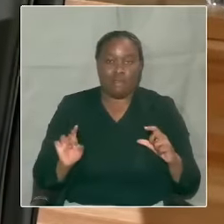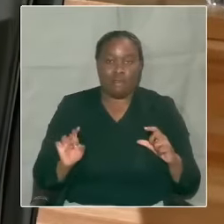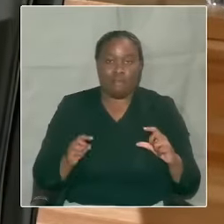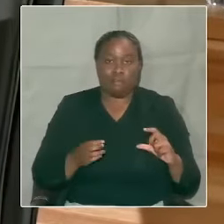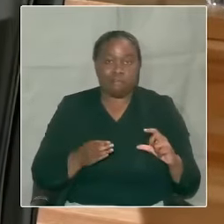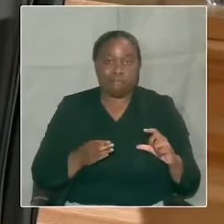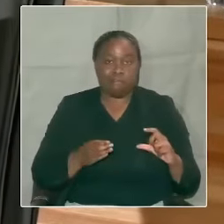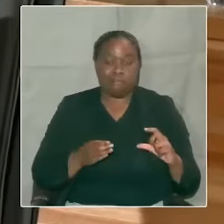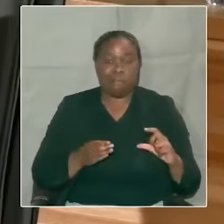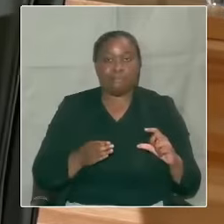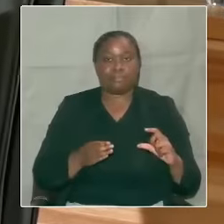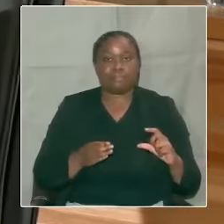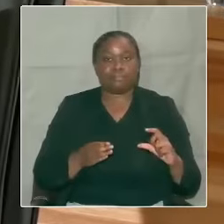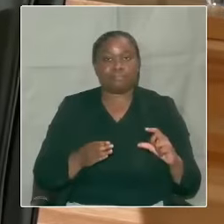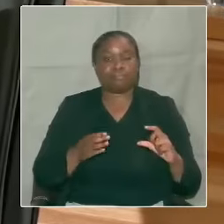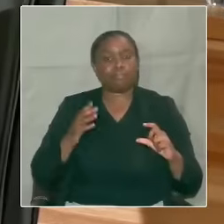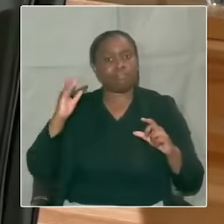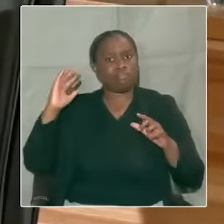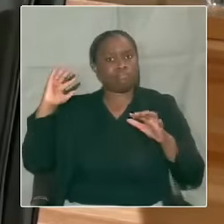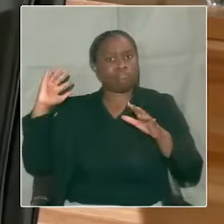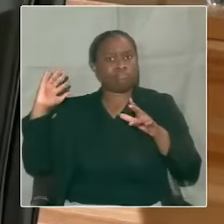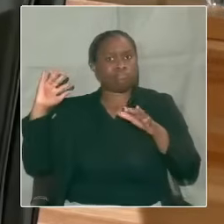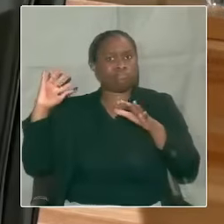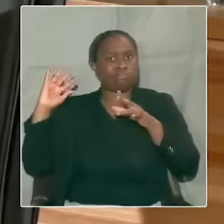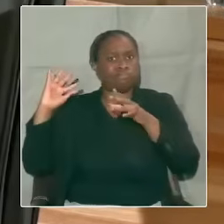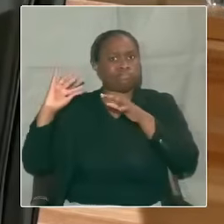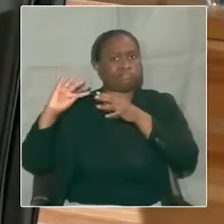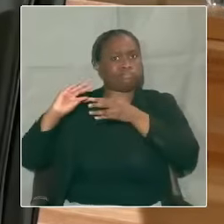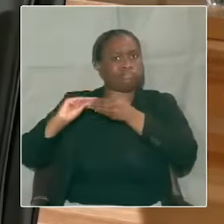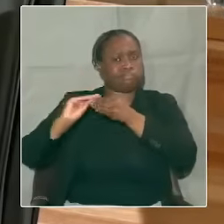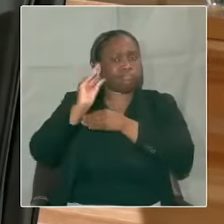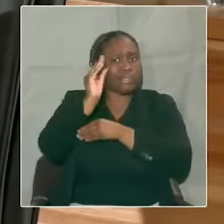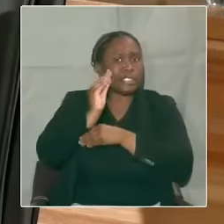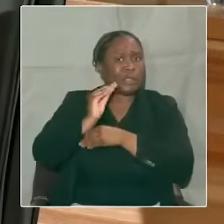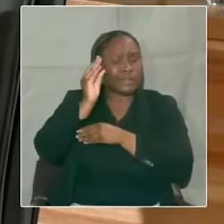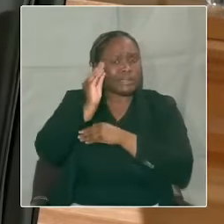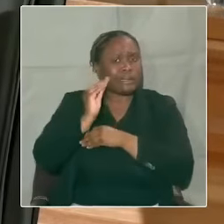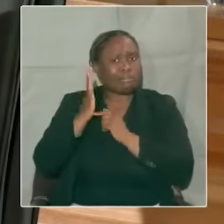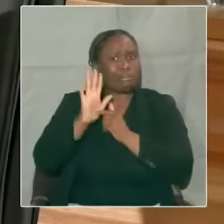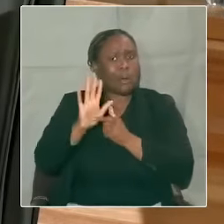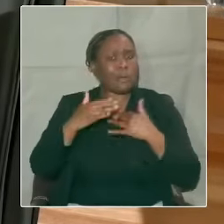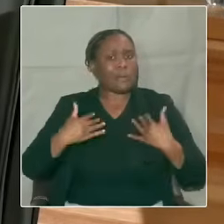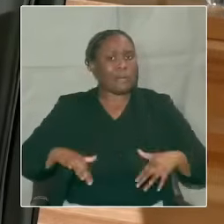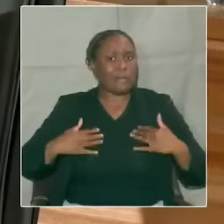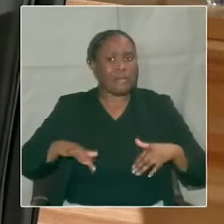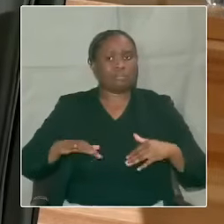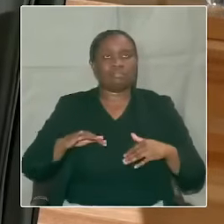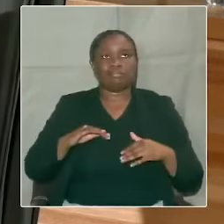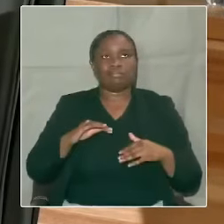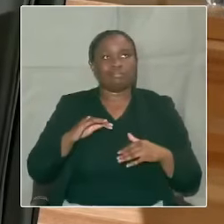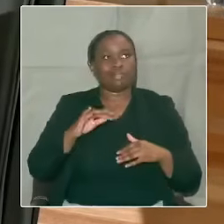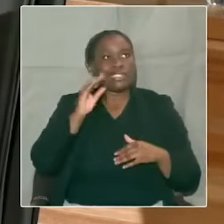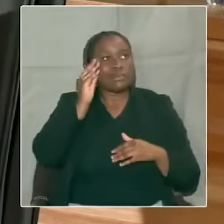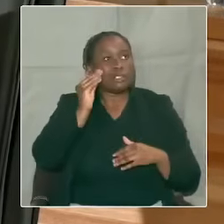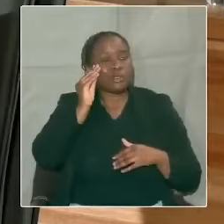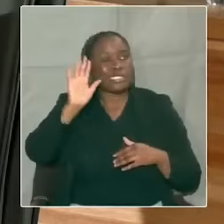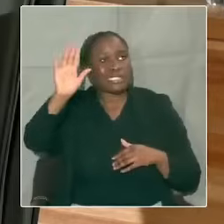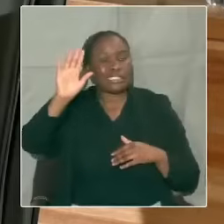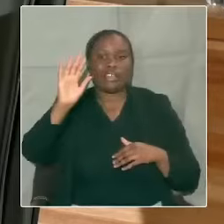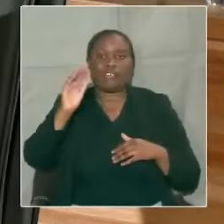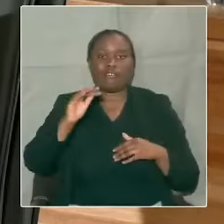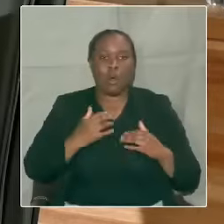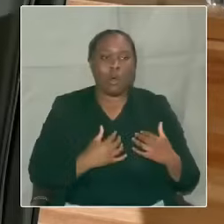that your trajectory reflects a broad spectrum of policing expertise, from grassroots